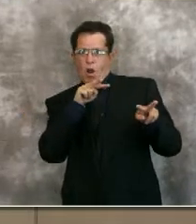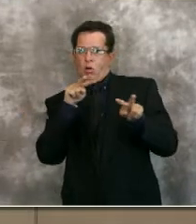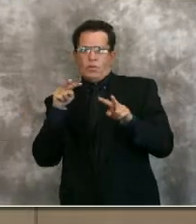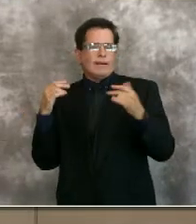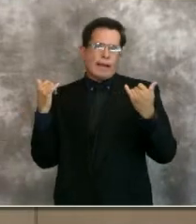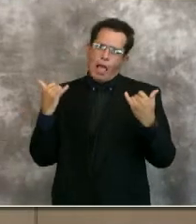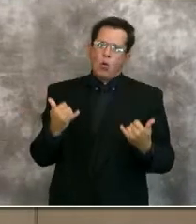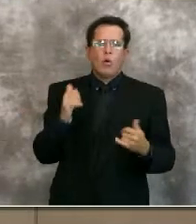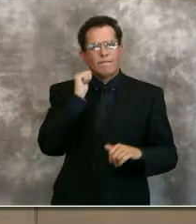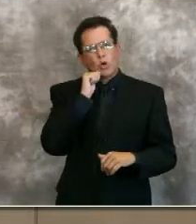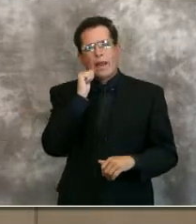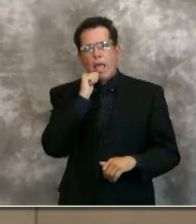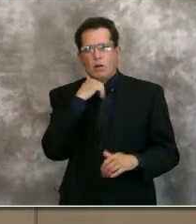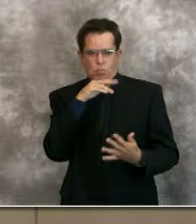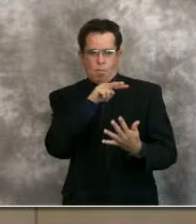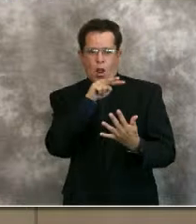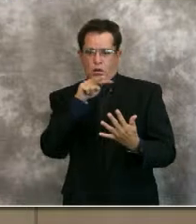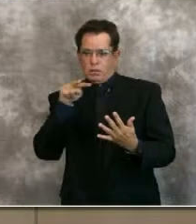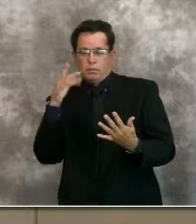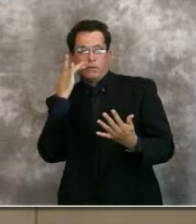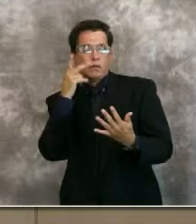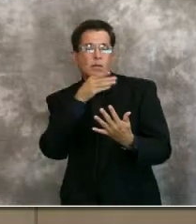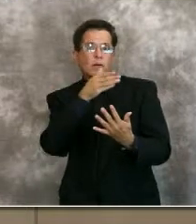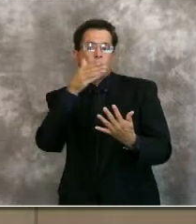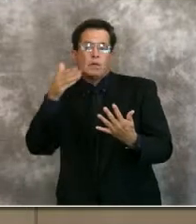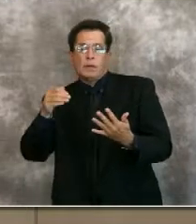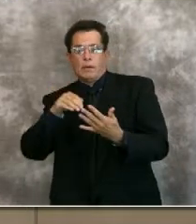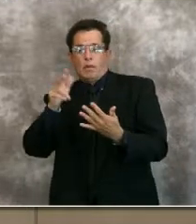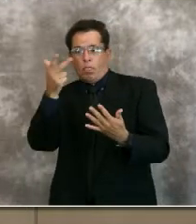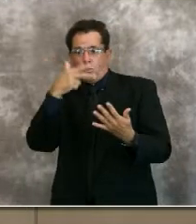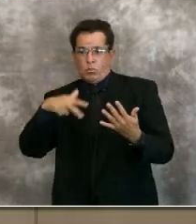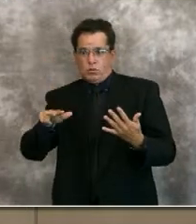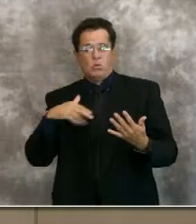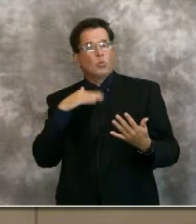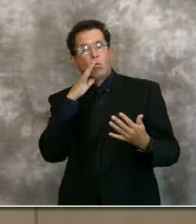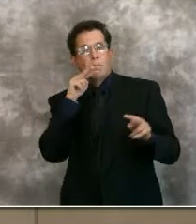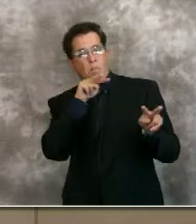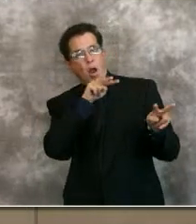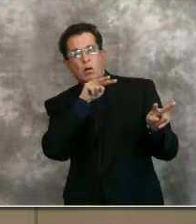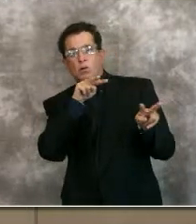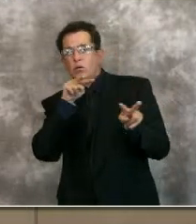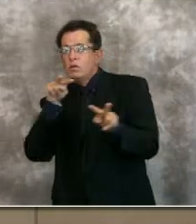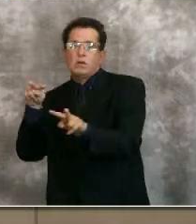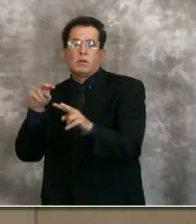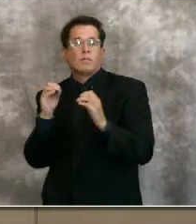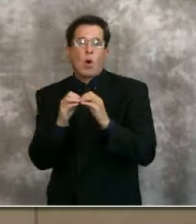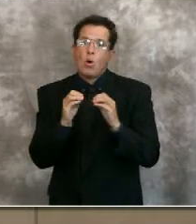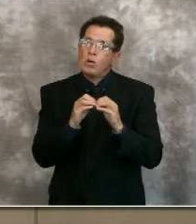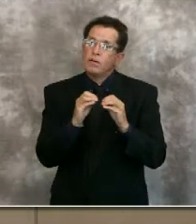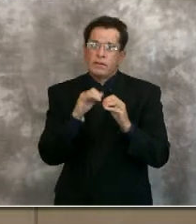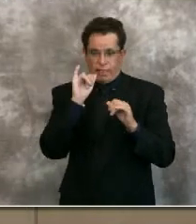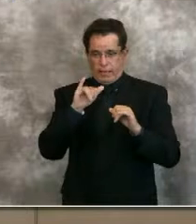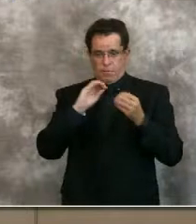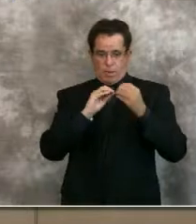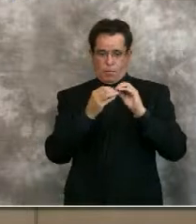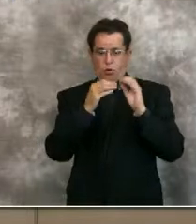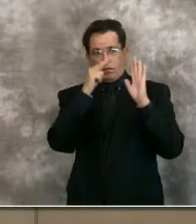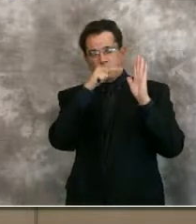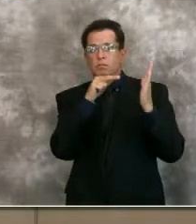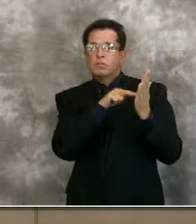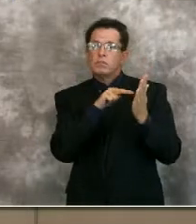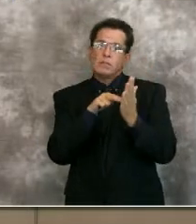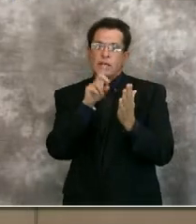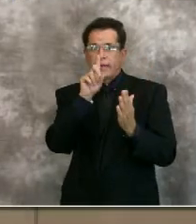that metric every day. So we will continue to monitor the data related to that metric, and